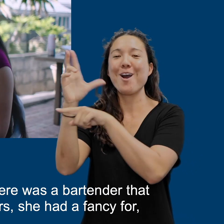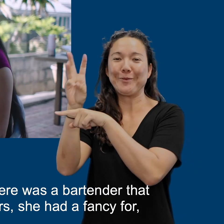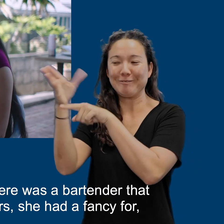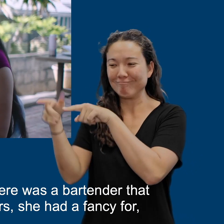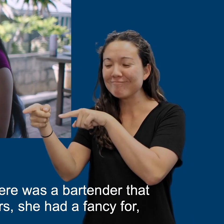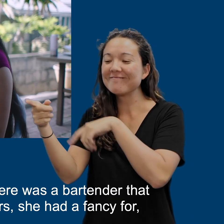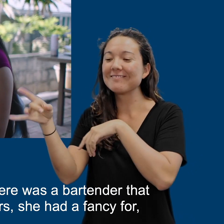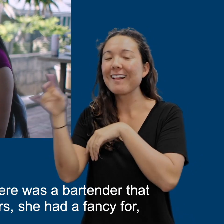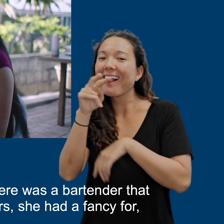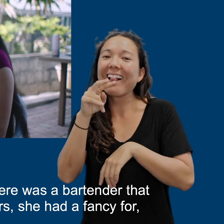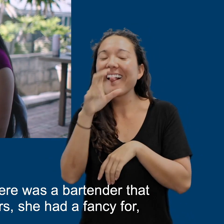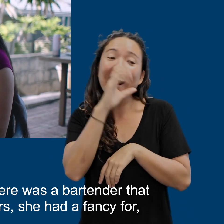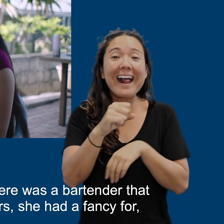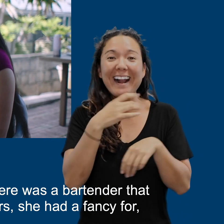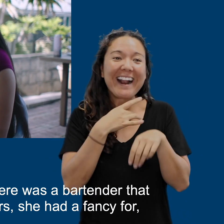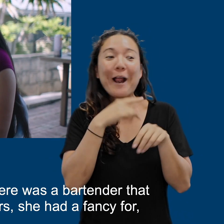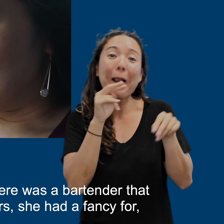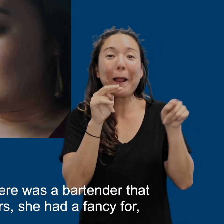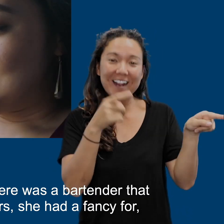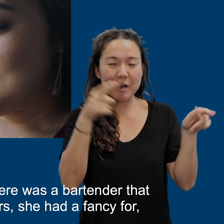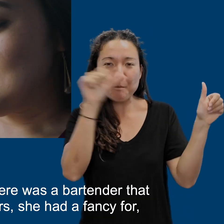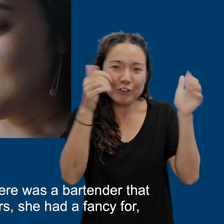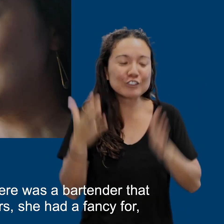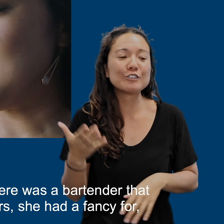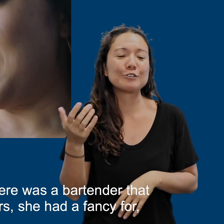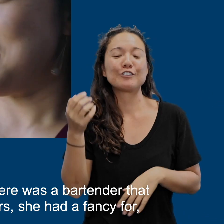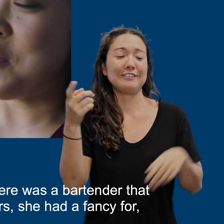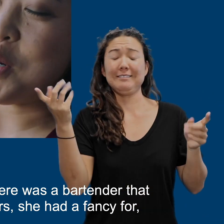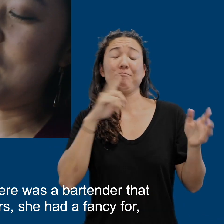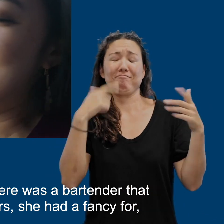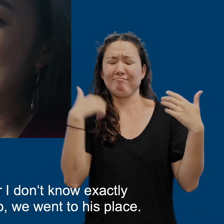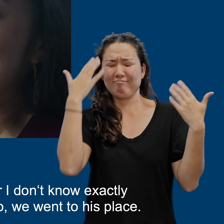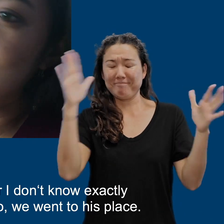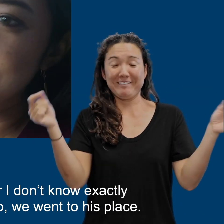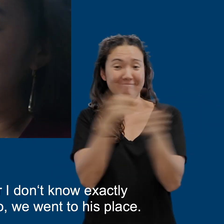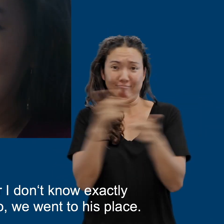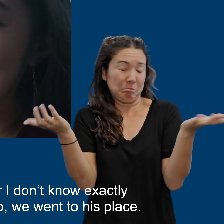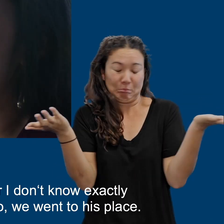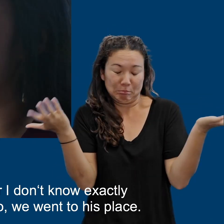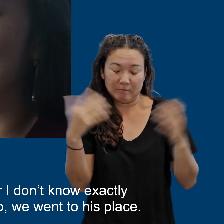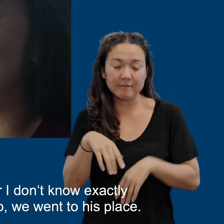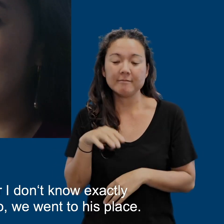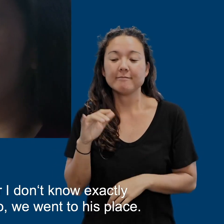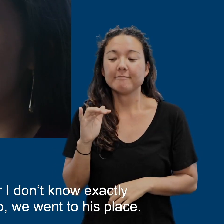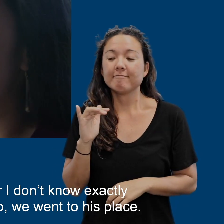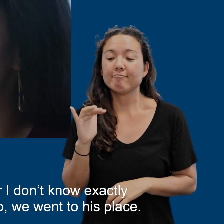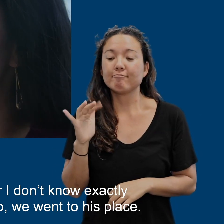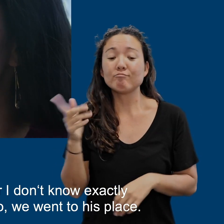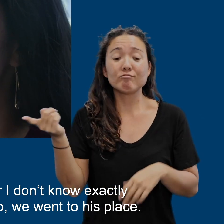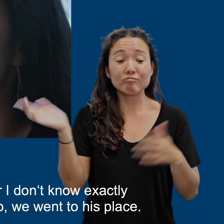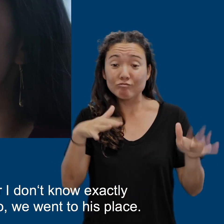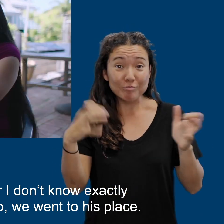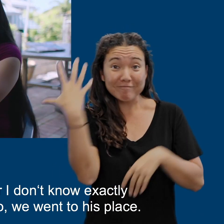was a bartender that one of the crew members she had a fancy for. She was interested, or I don't know exactly what was